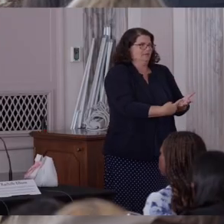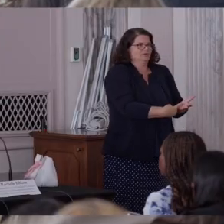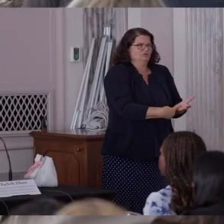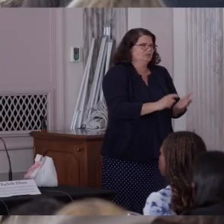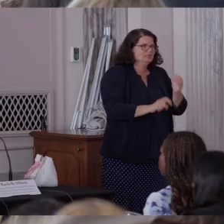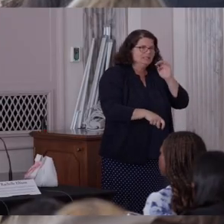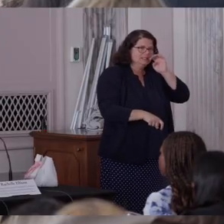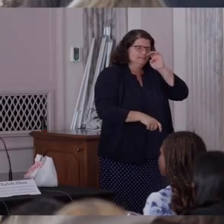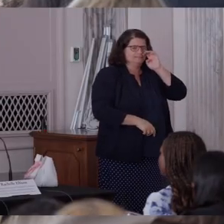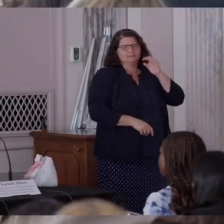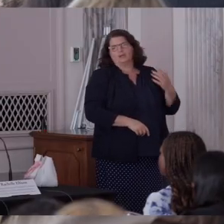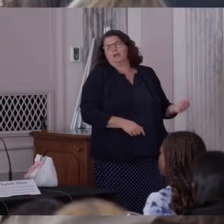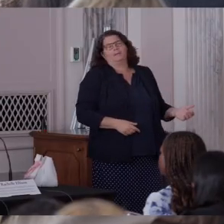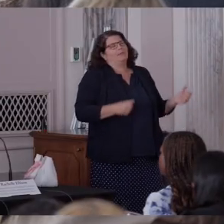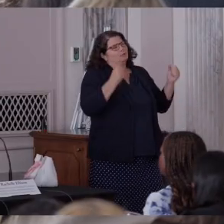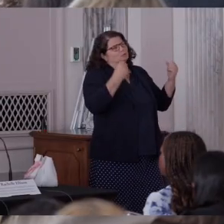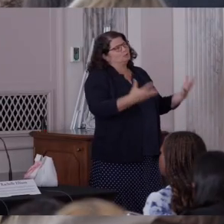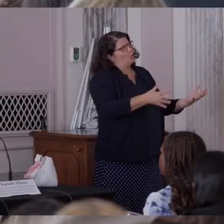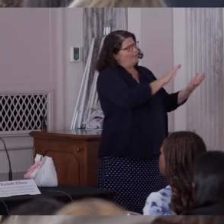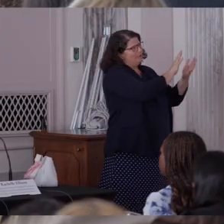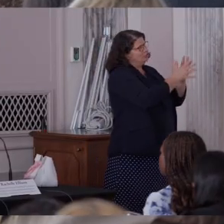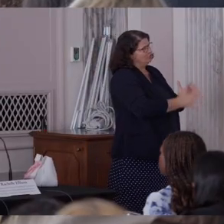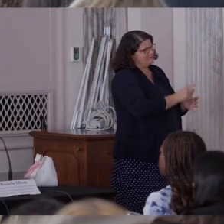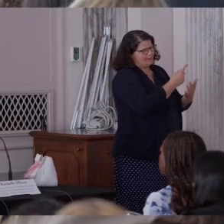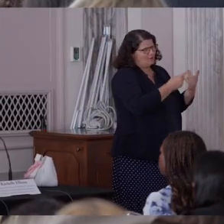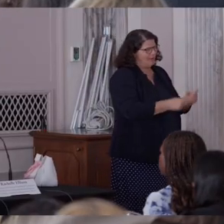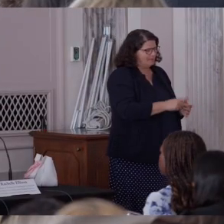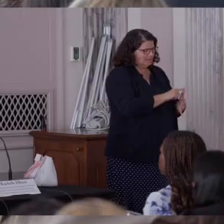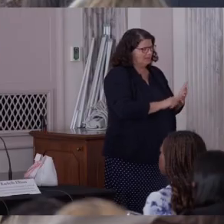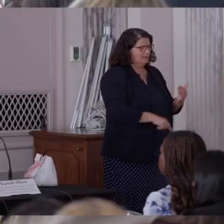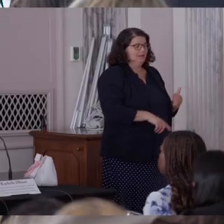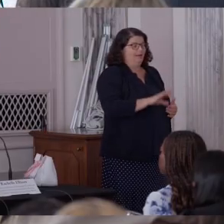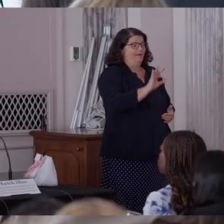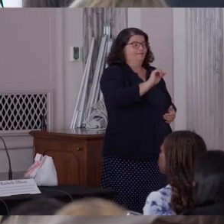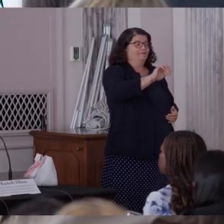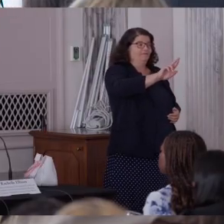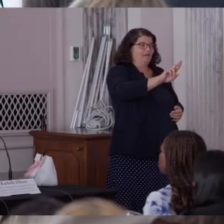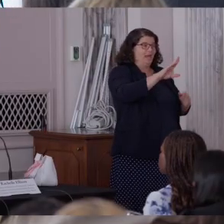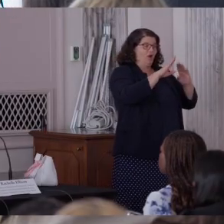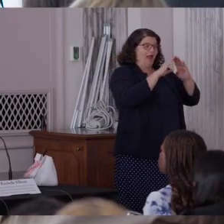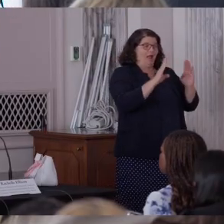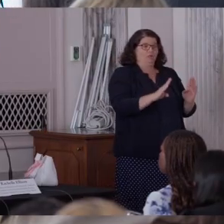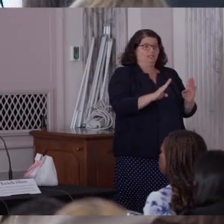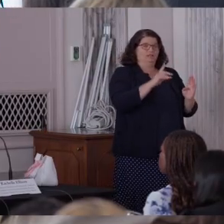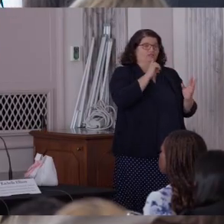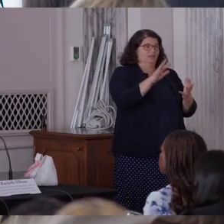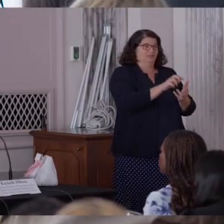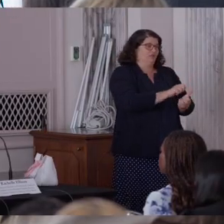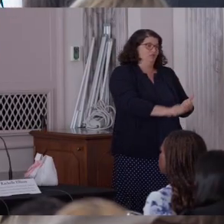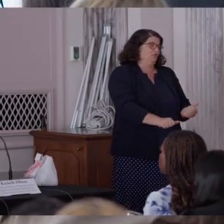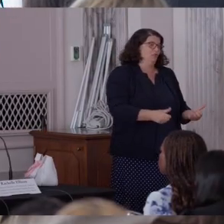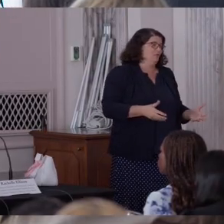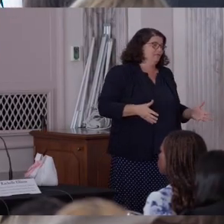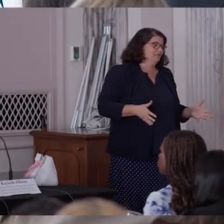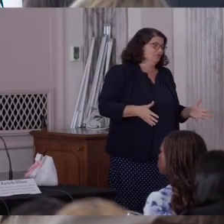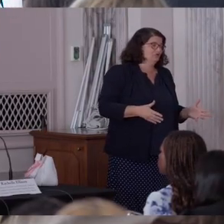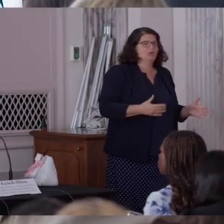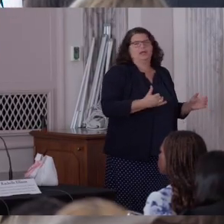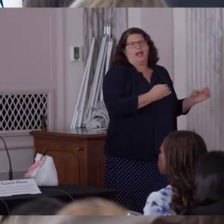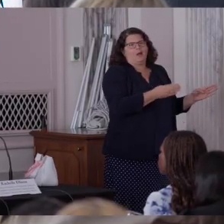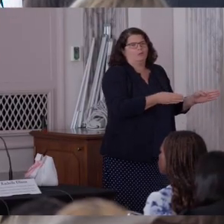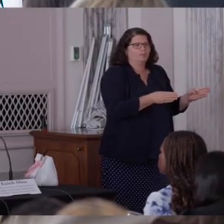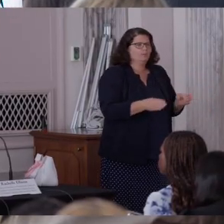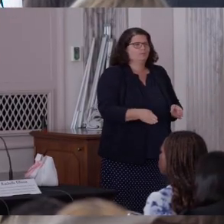many, many shifts. There's a fair housing, the real devolution of fair housing in this country, the move away